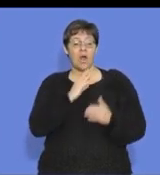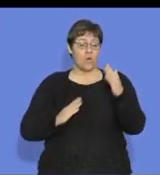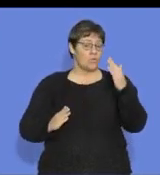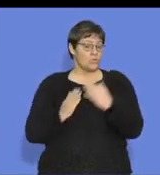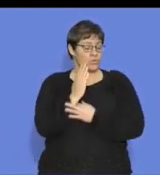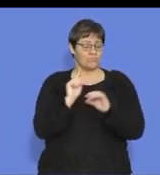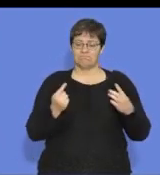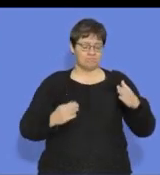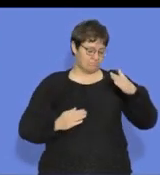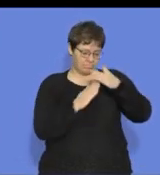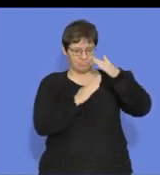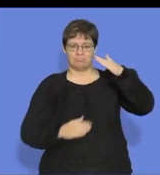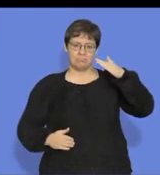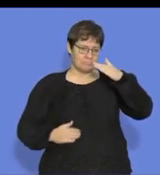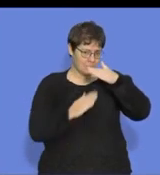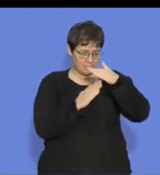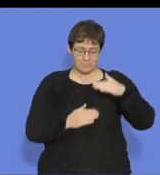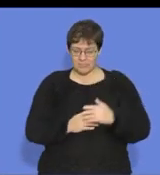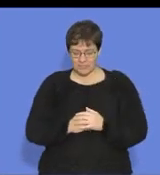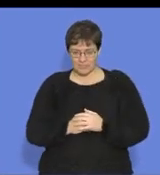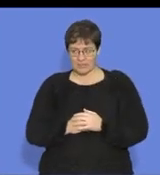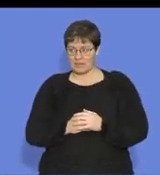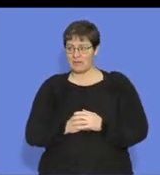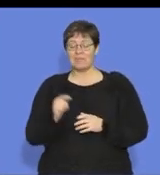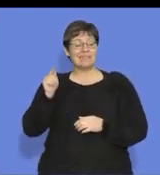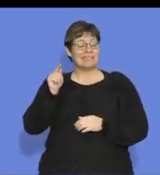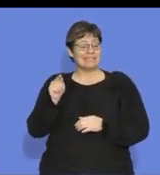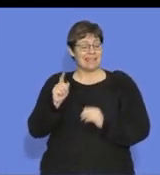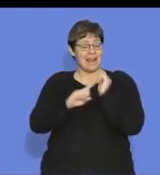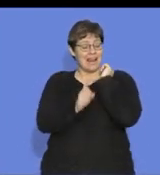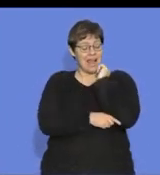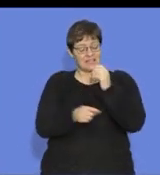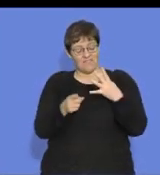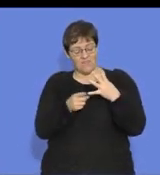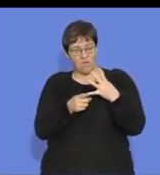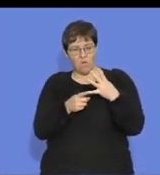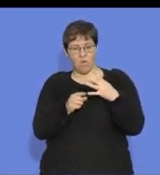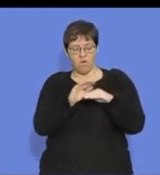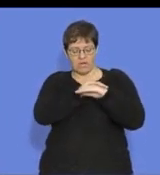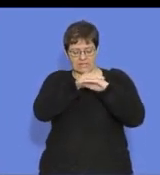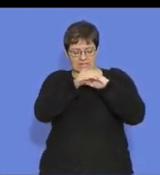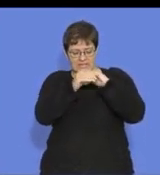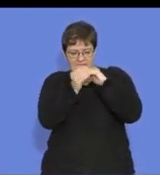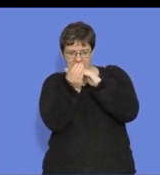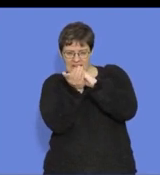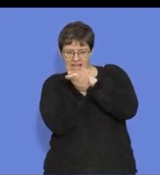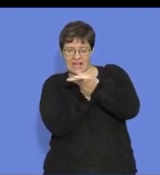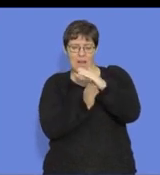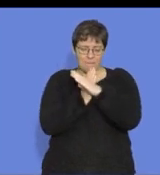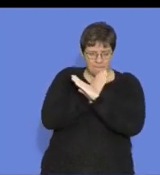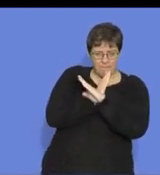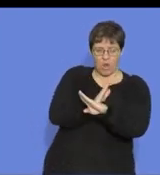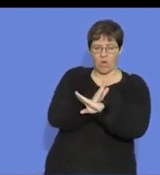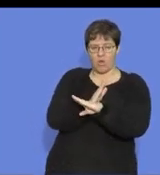through it. So basically, in this leaf, we are sealing the leaf. We are blocking